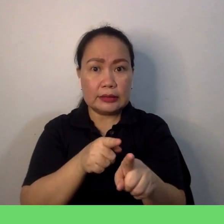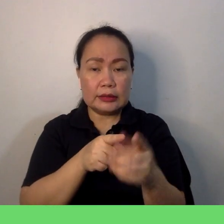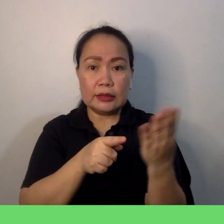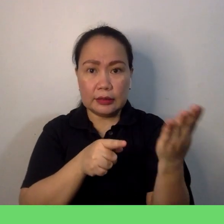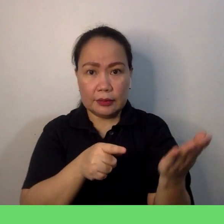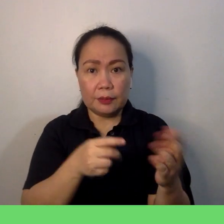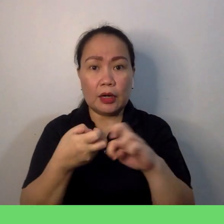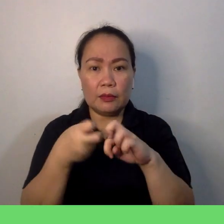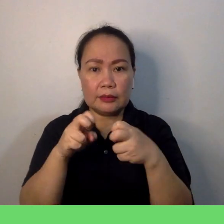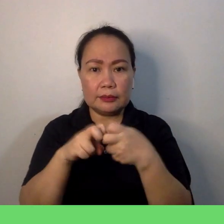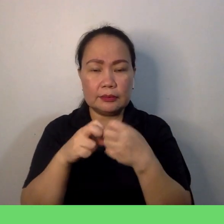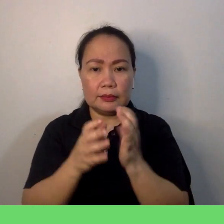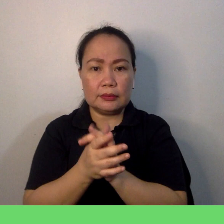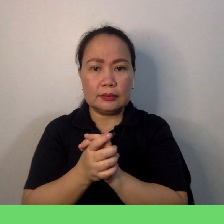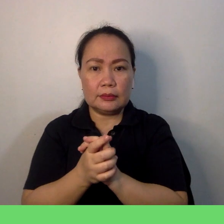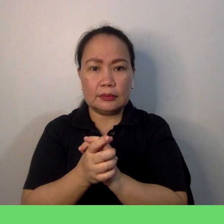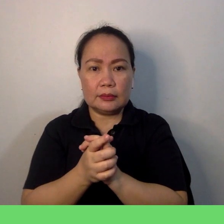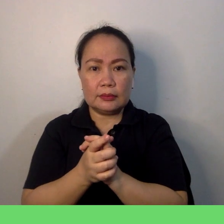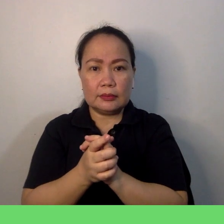given problem.